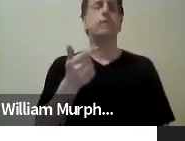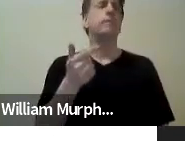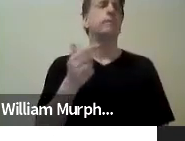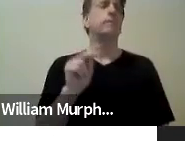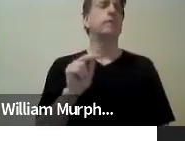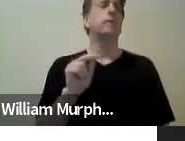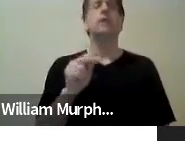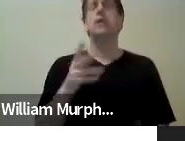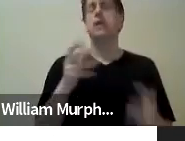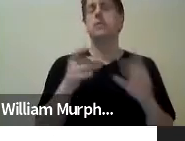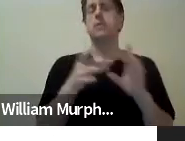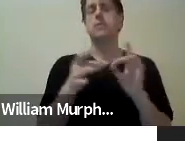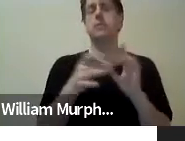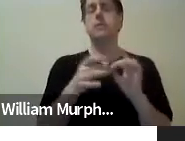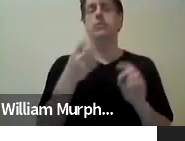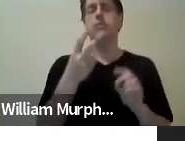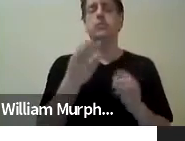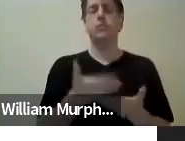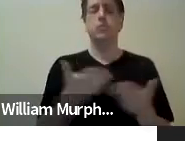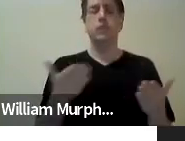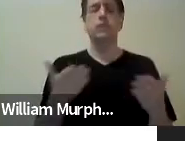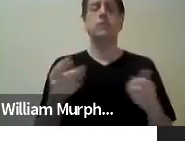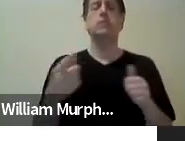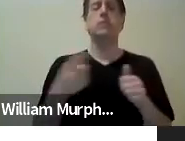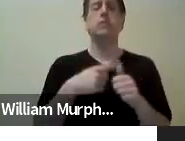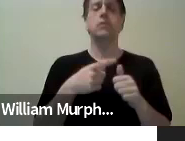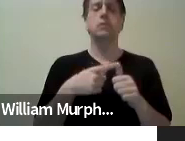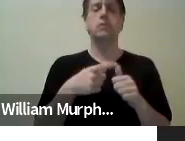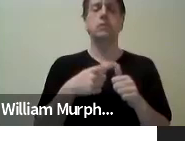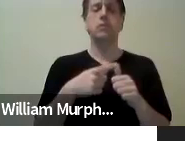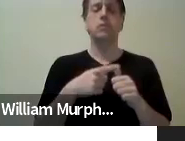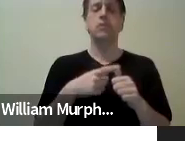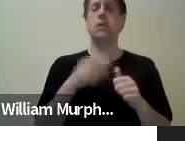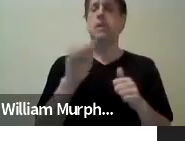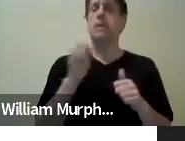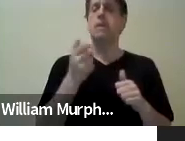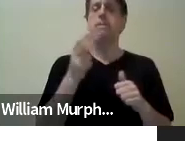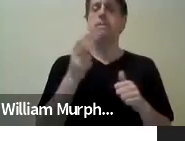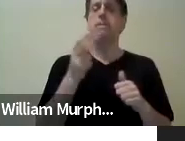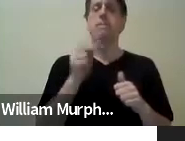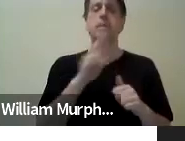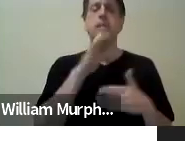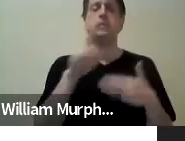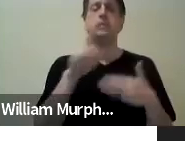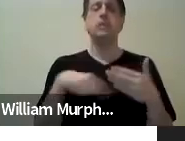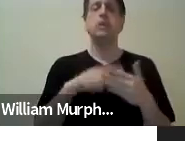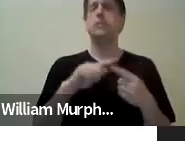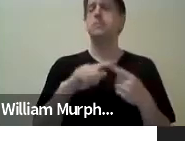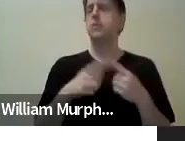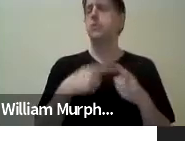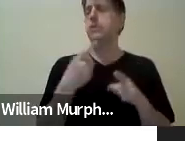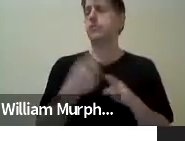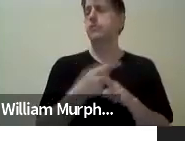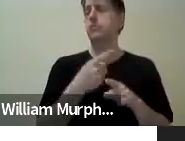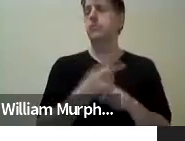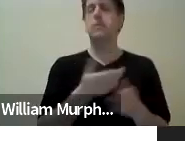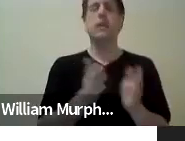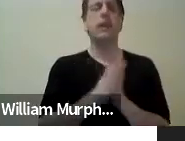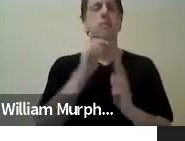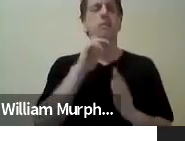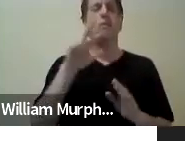to mention two things. The first is that Megan talked about when it's appropriate to ask for third-party